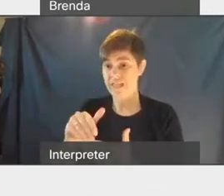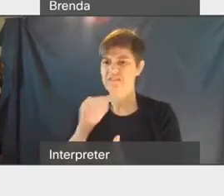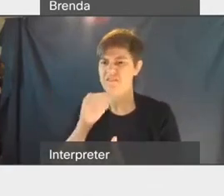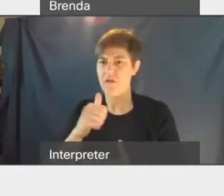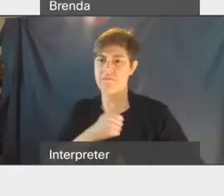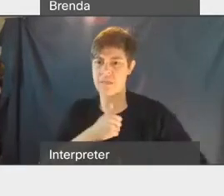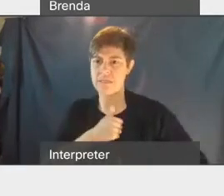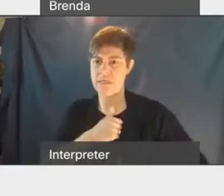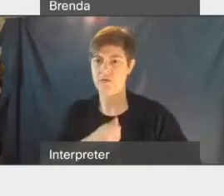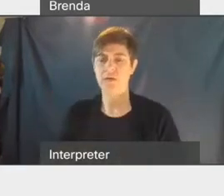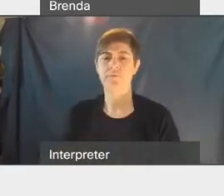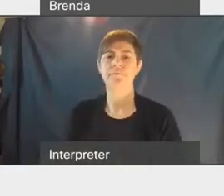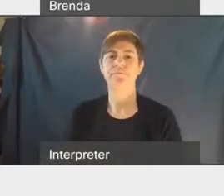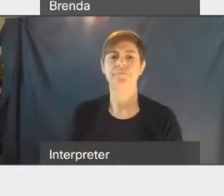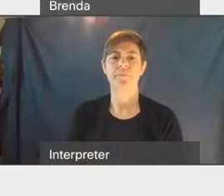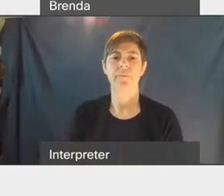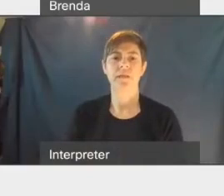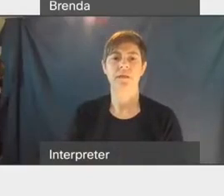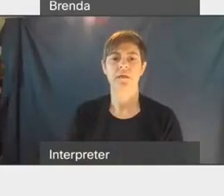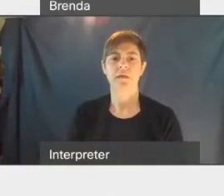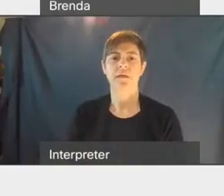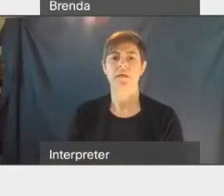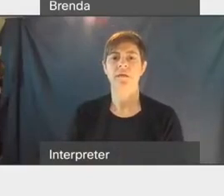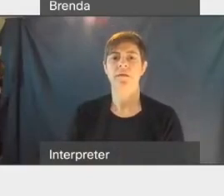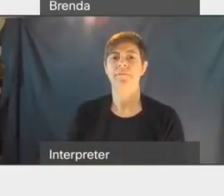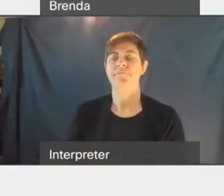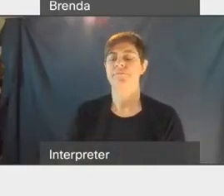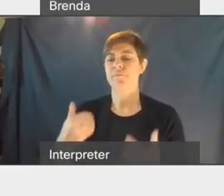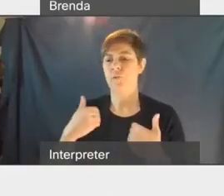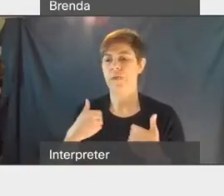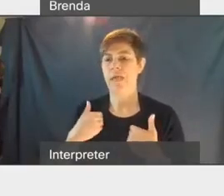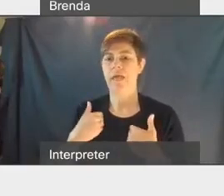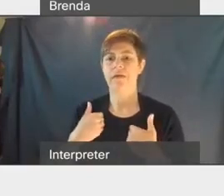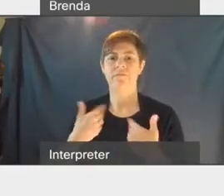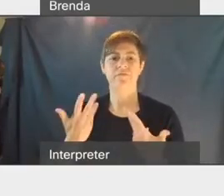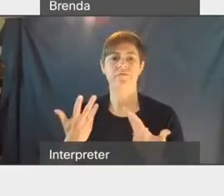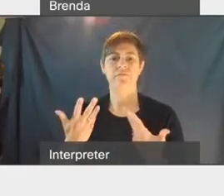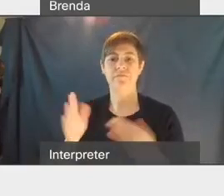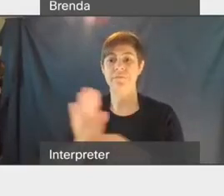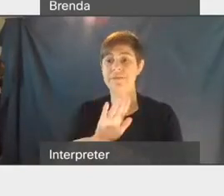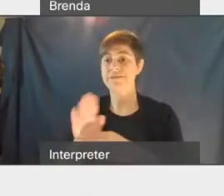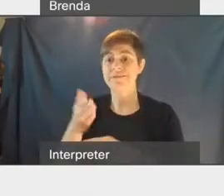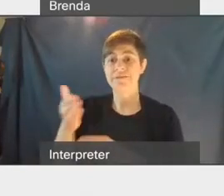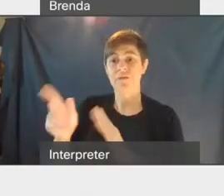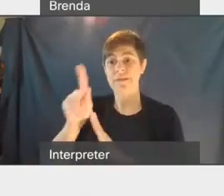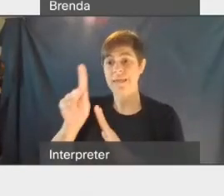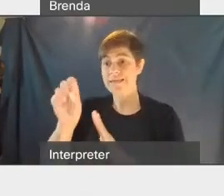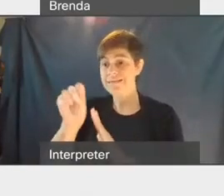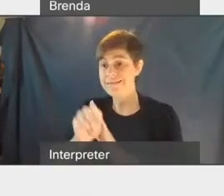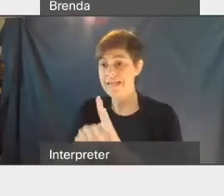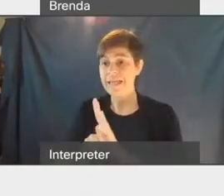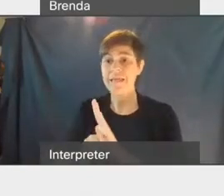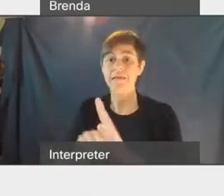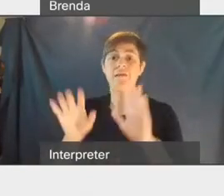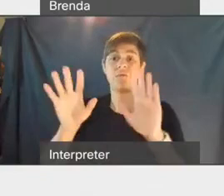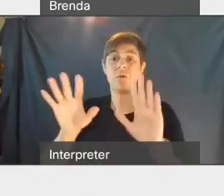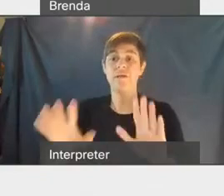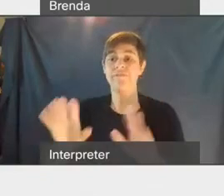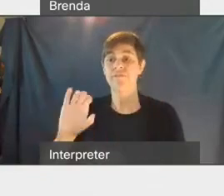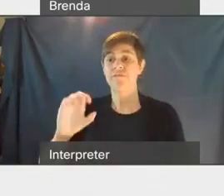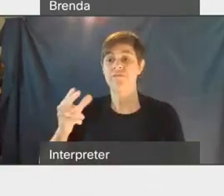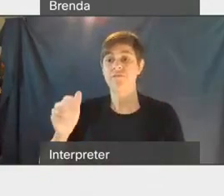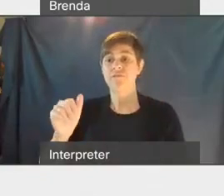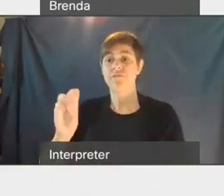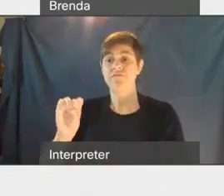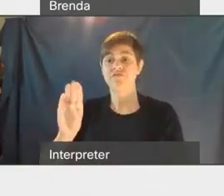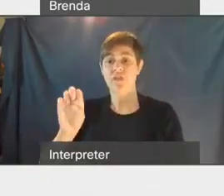civilians. Mentioned NBATH. We have commercialization at K-State. We have a wonderful Chamber of Commerce here that recruits new